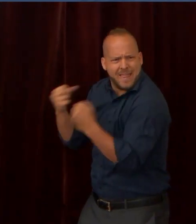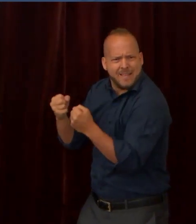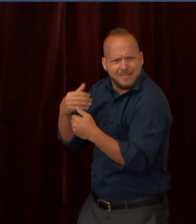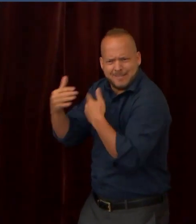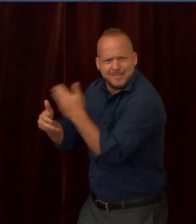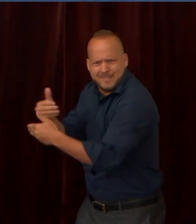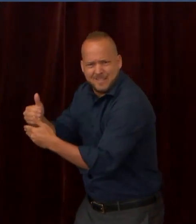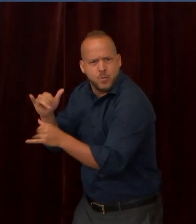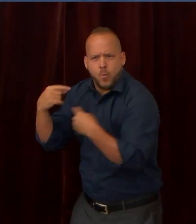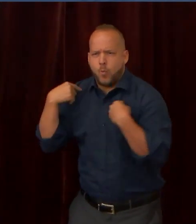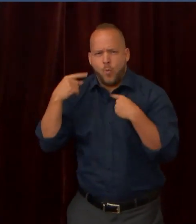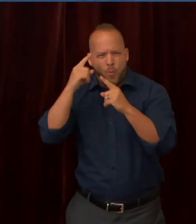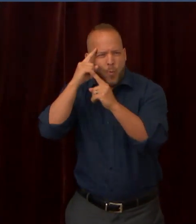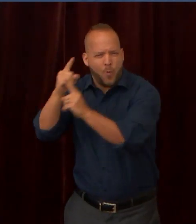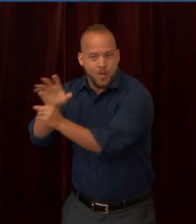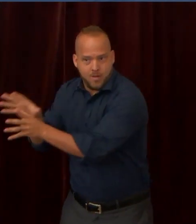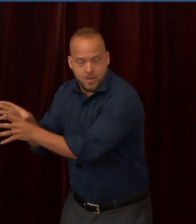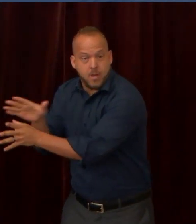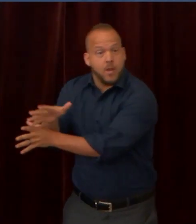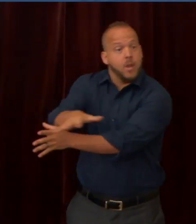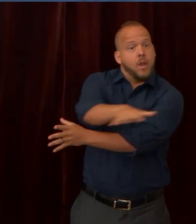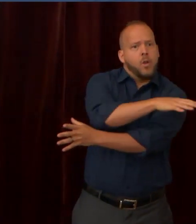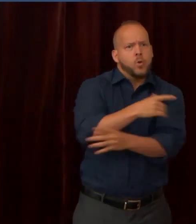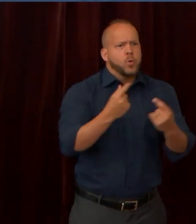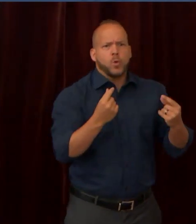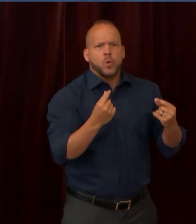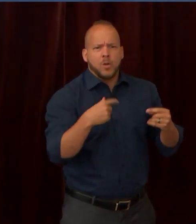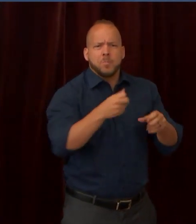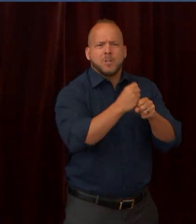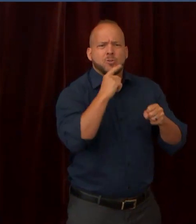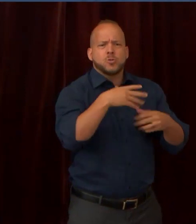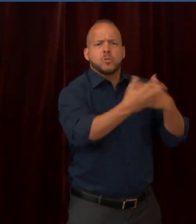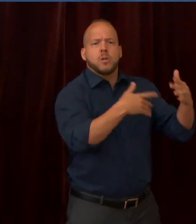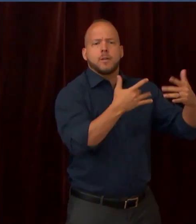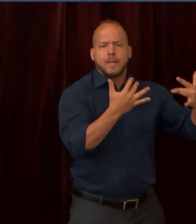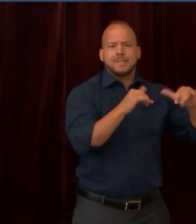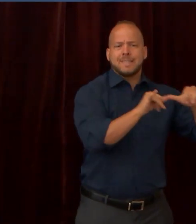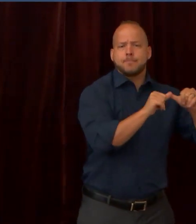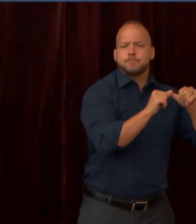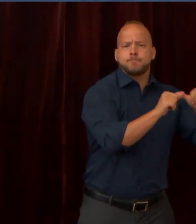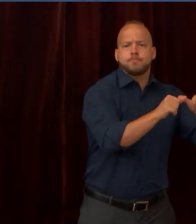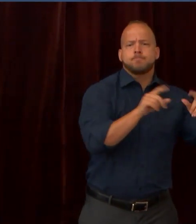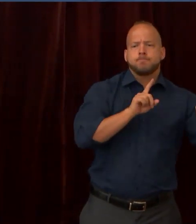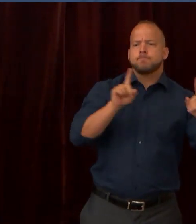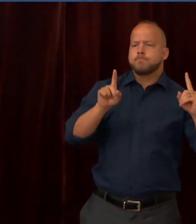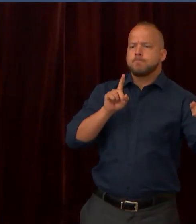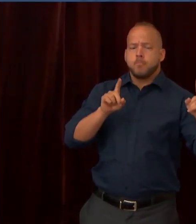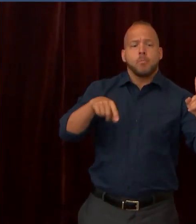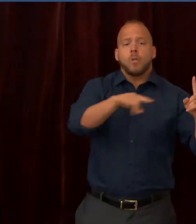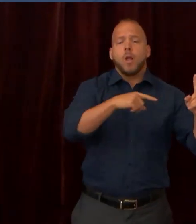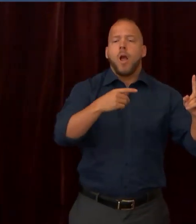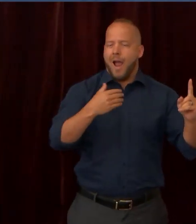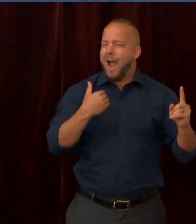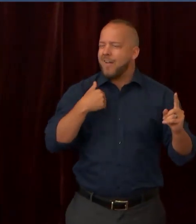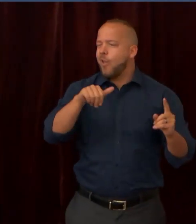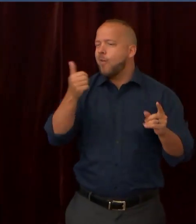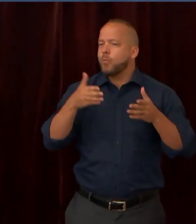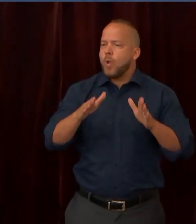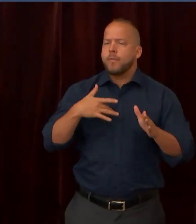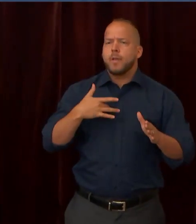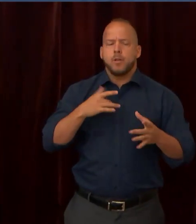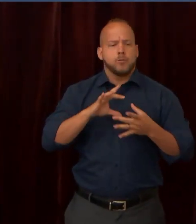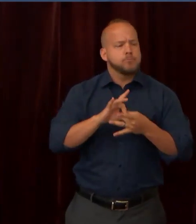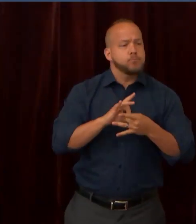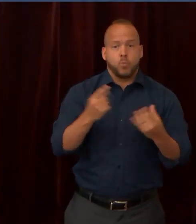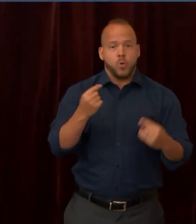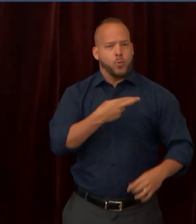people treasure religious gatherings. So this has been a difficult issue about how we simultaneously